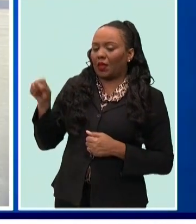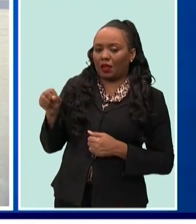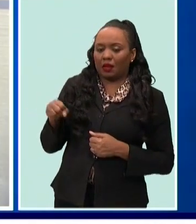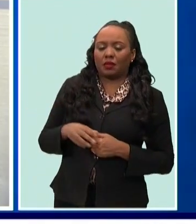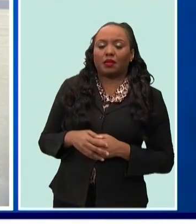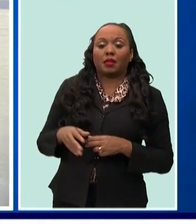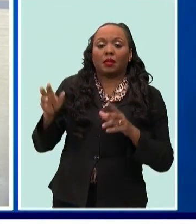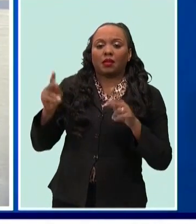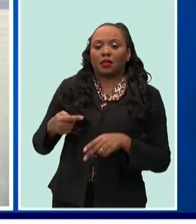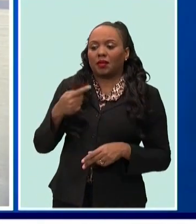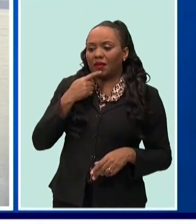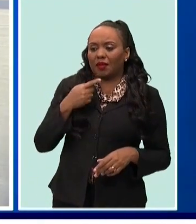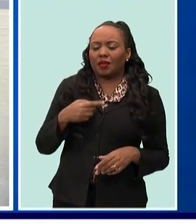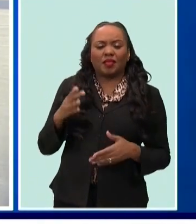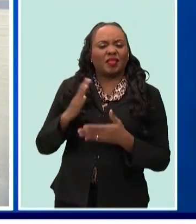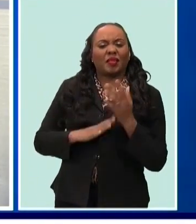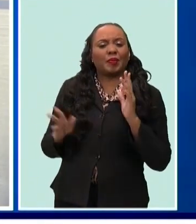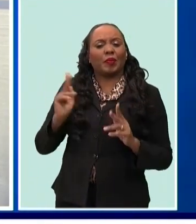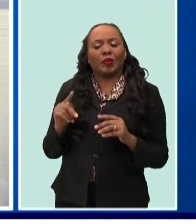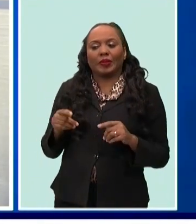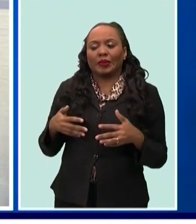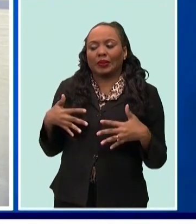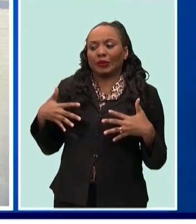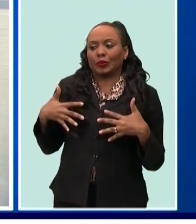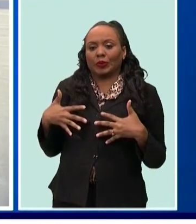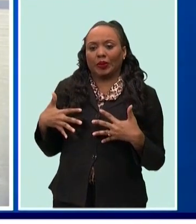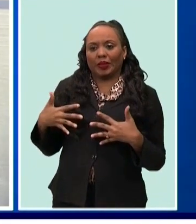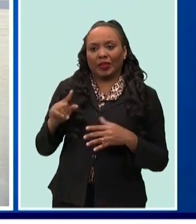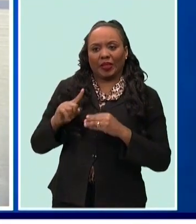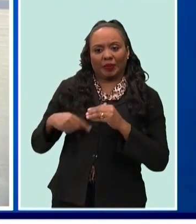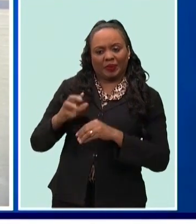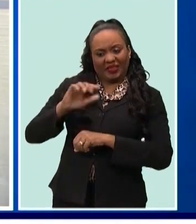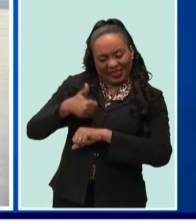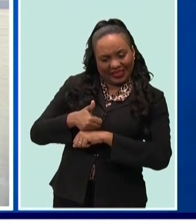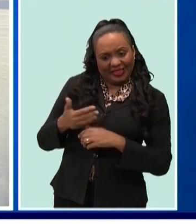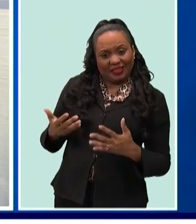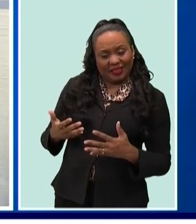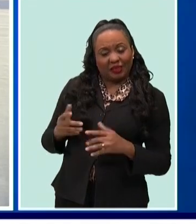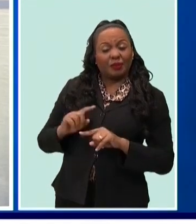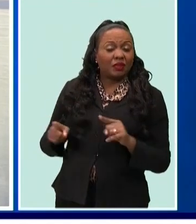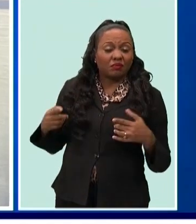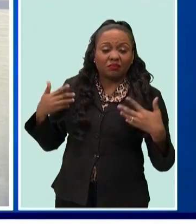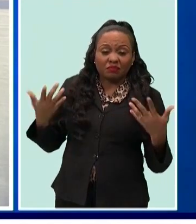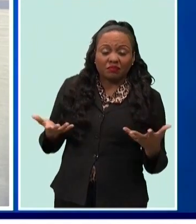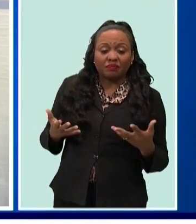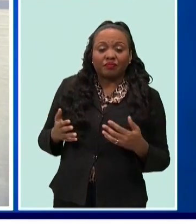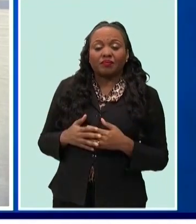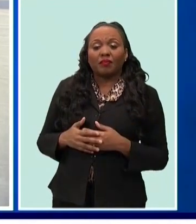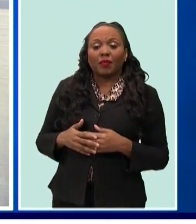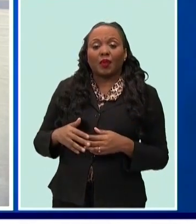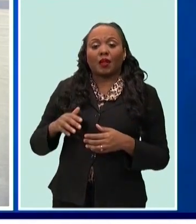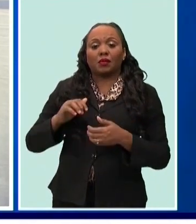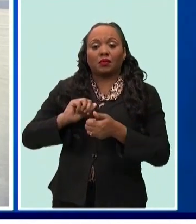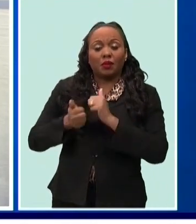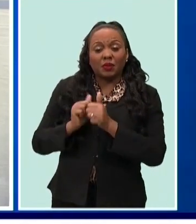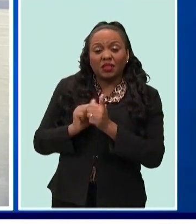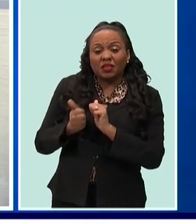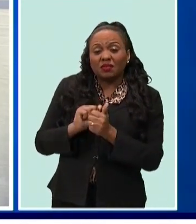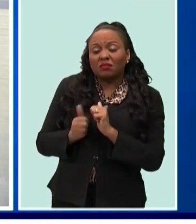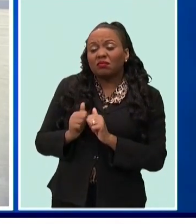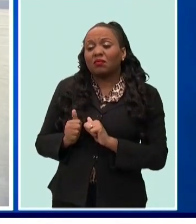that. He said that, you know, there was some nervousness from some of the local hardware stores, but ultimately the truth is that competition breeds, I